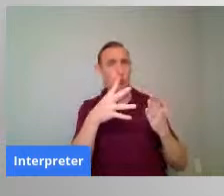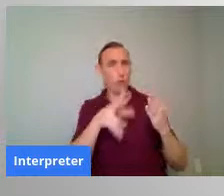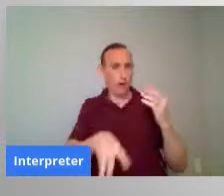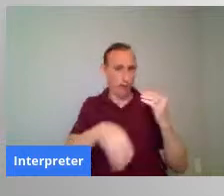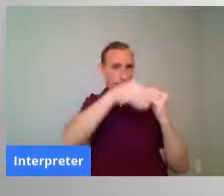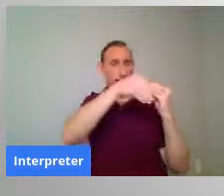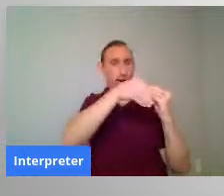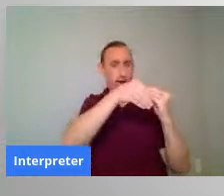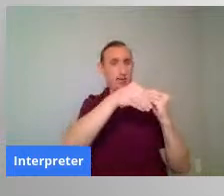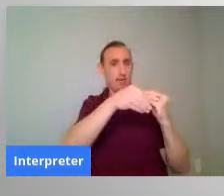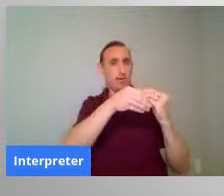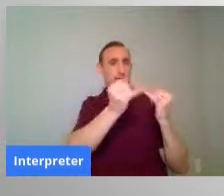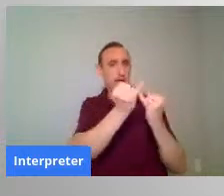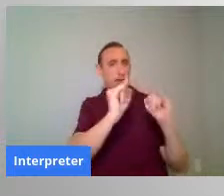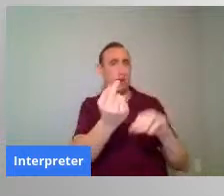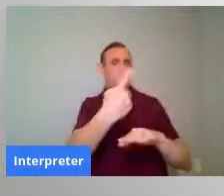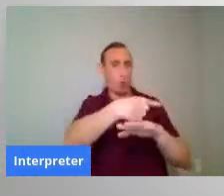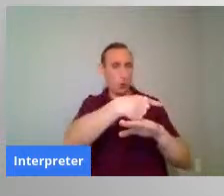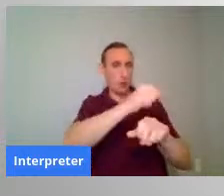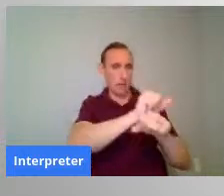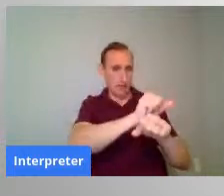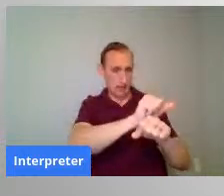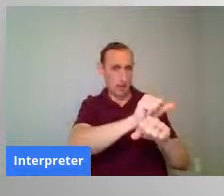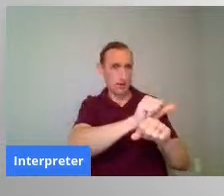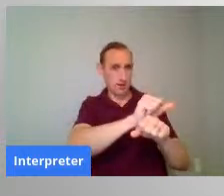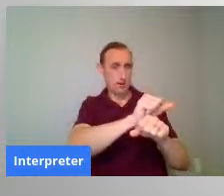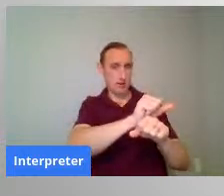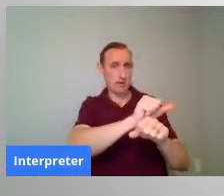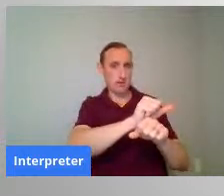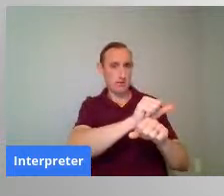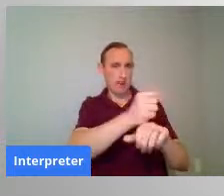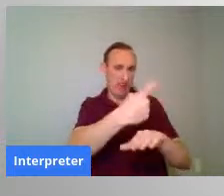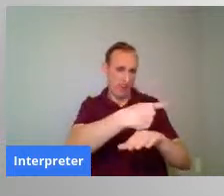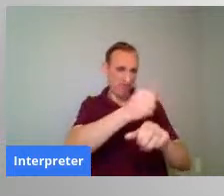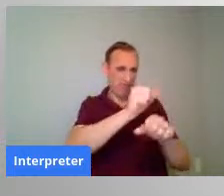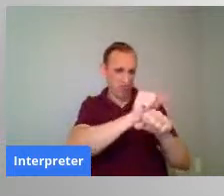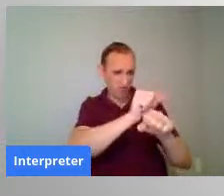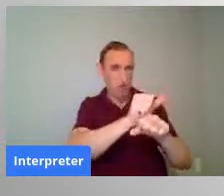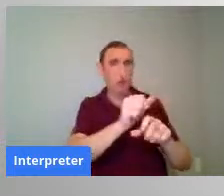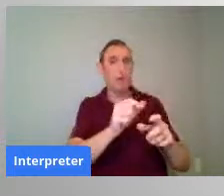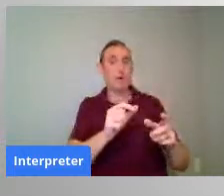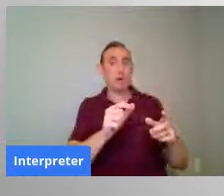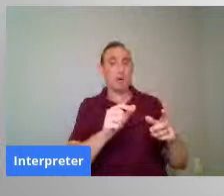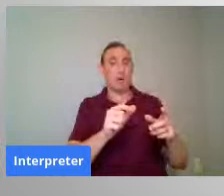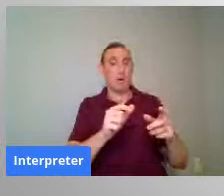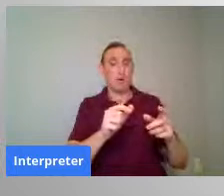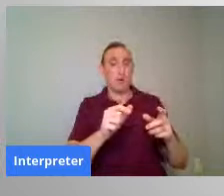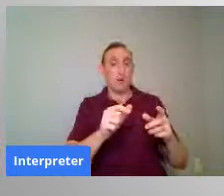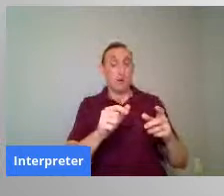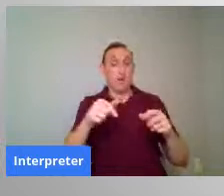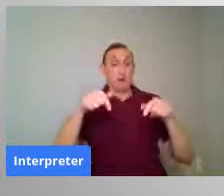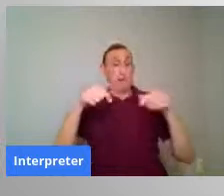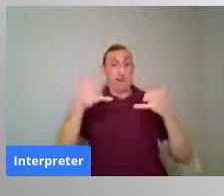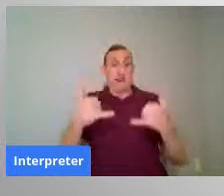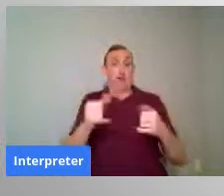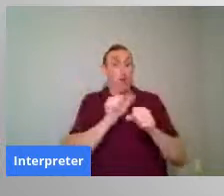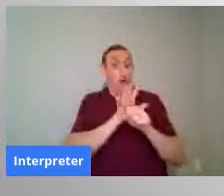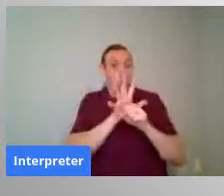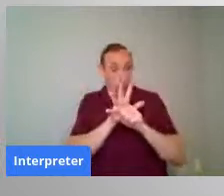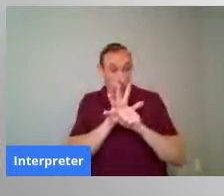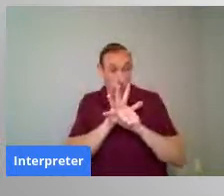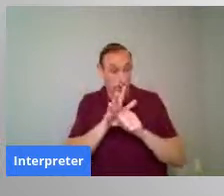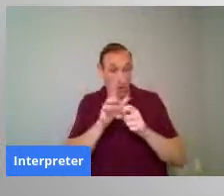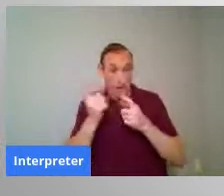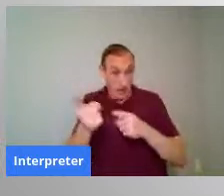is that, we can't abandon the things we've learned during this period. But I don't know,